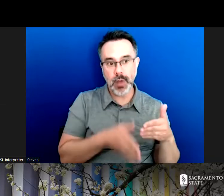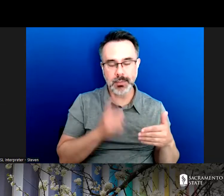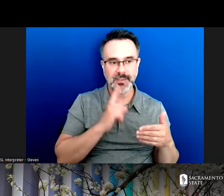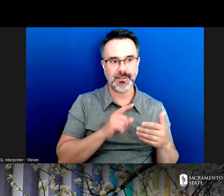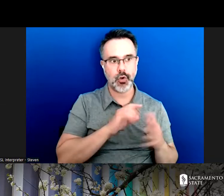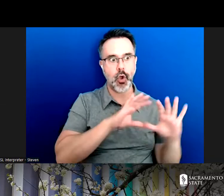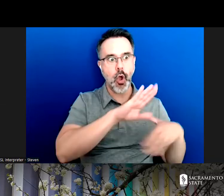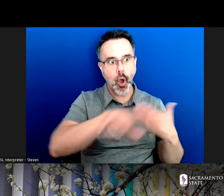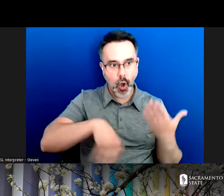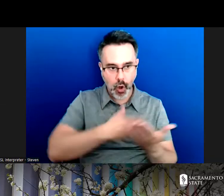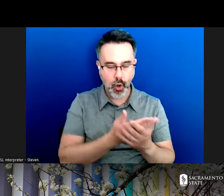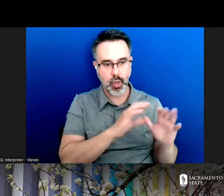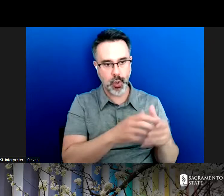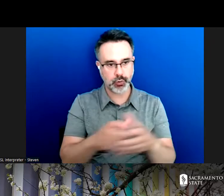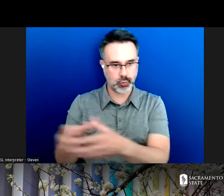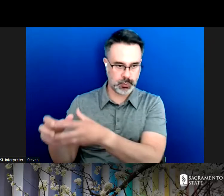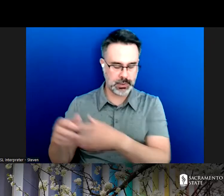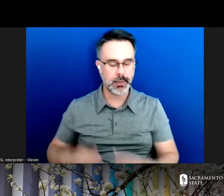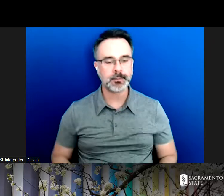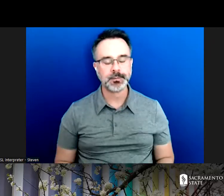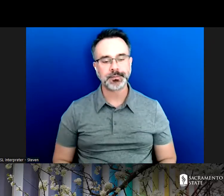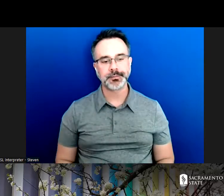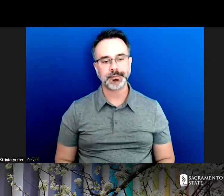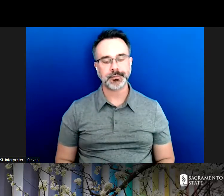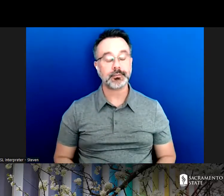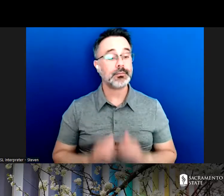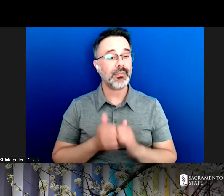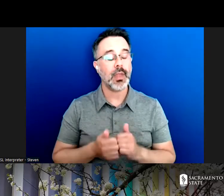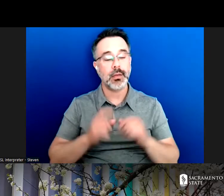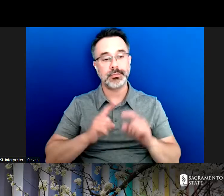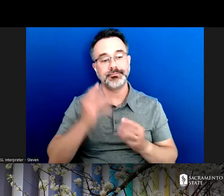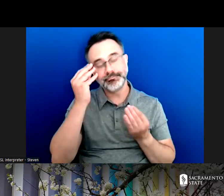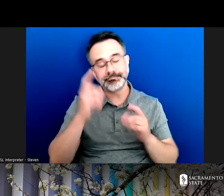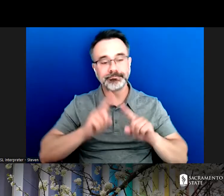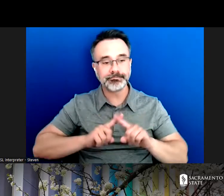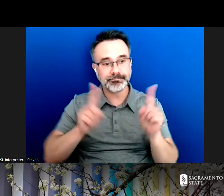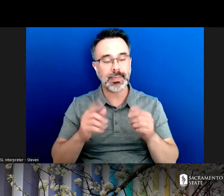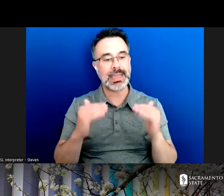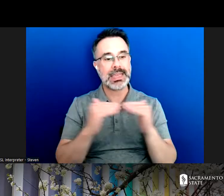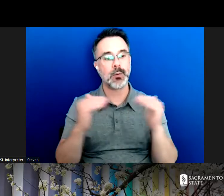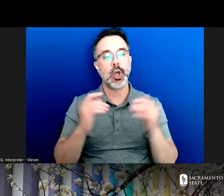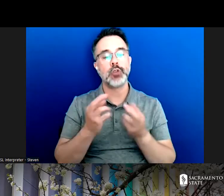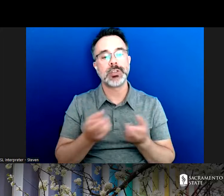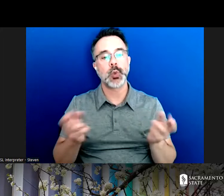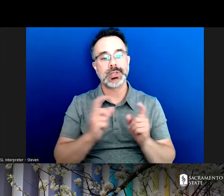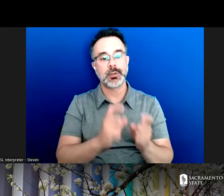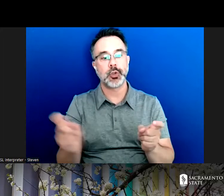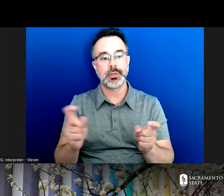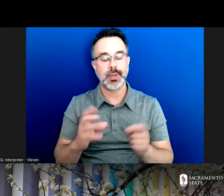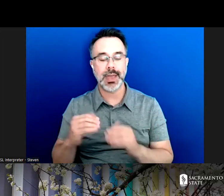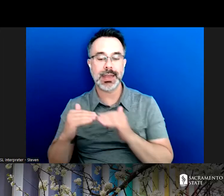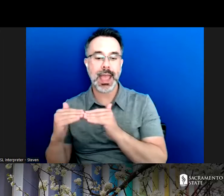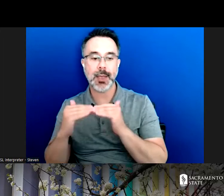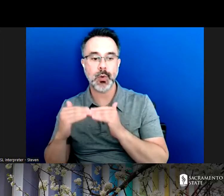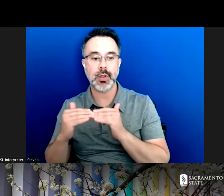groups. One way to think about the difference between equal resource distribution and equitable outcomes is with a dinner